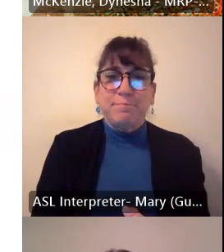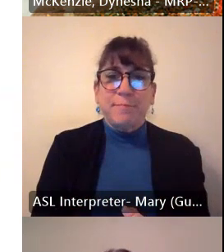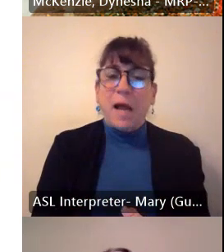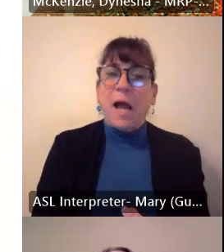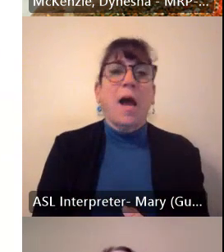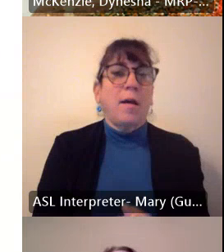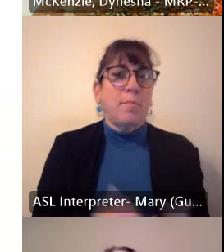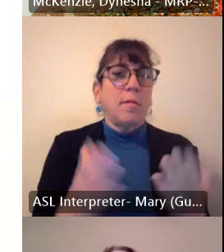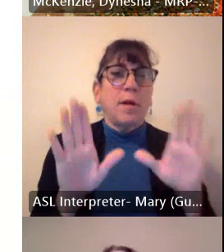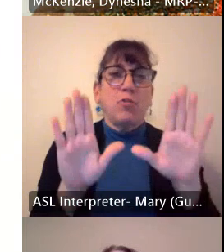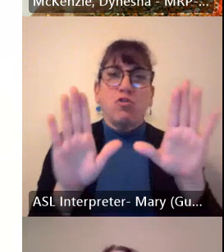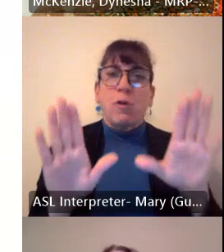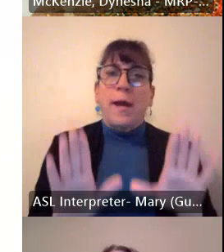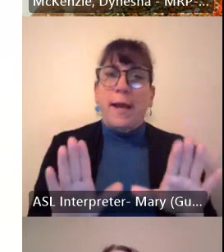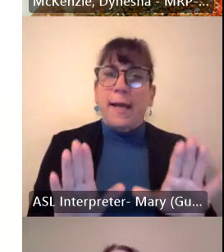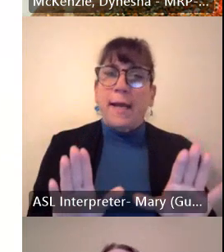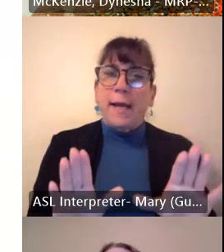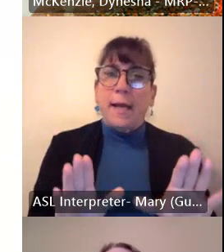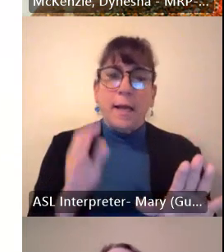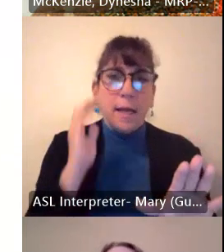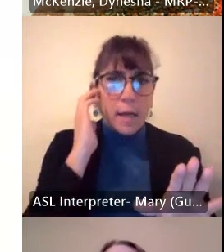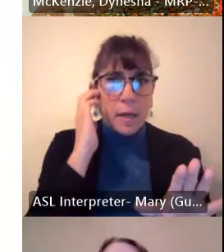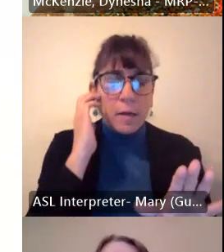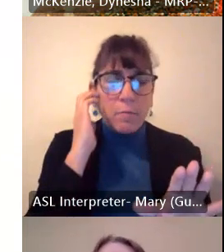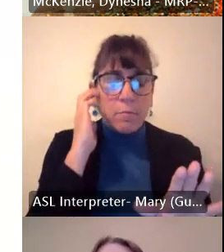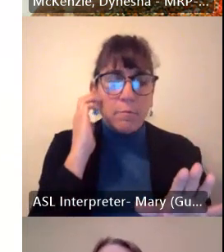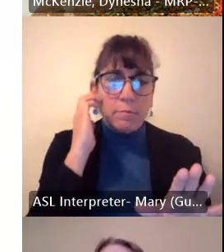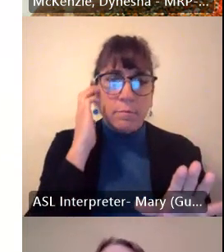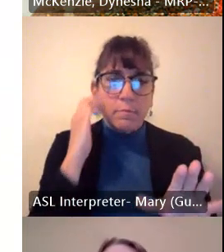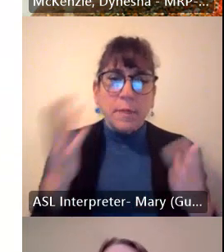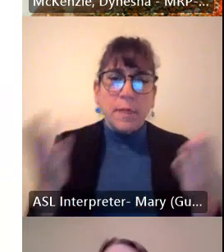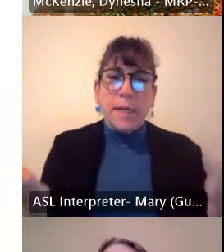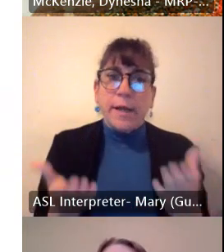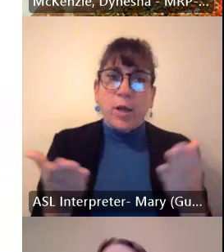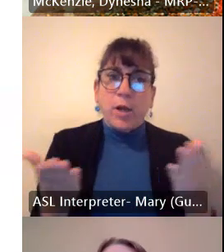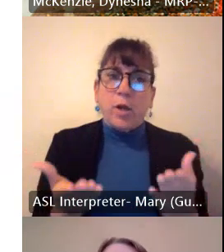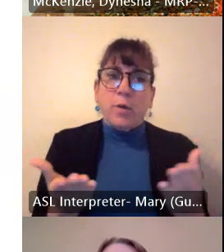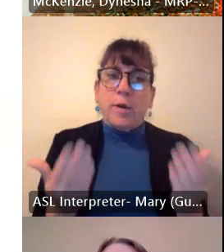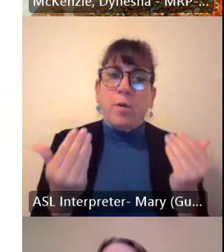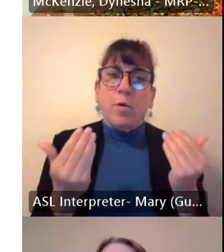Great. And here we go. We are back to